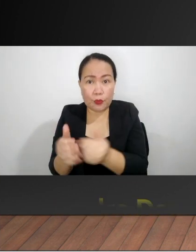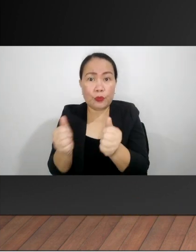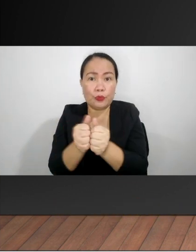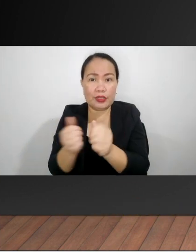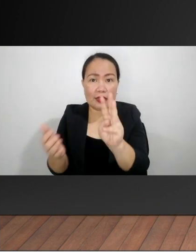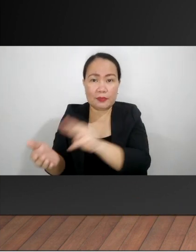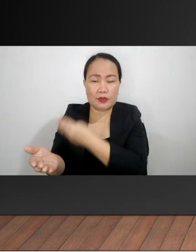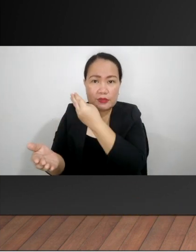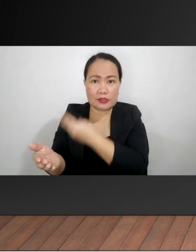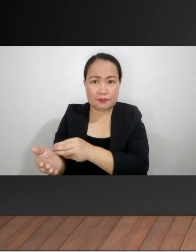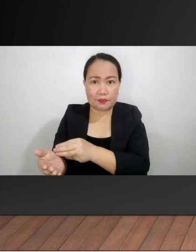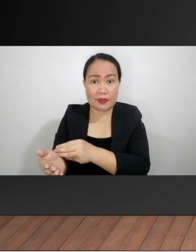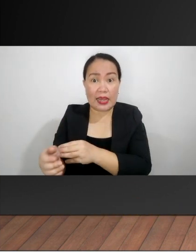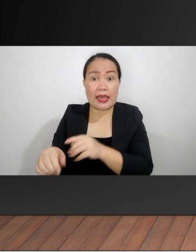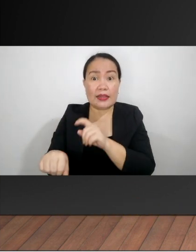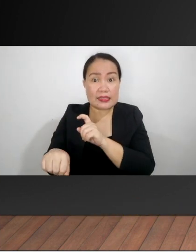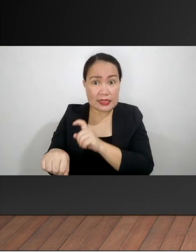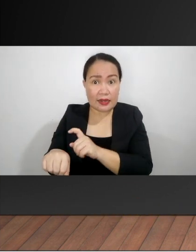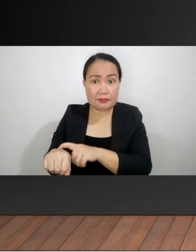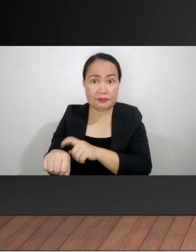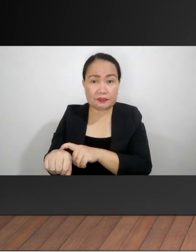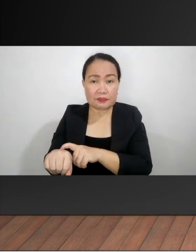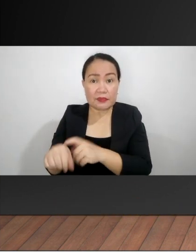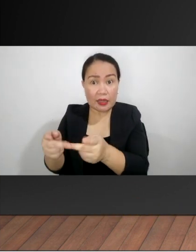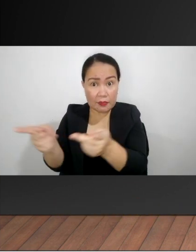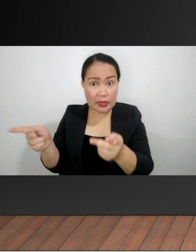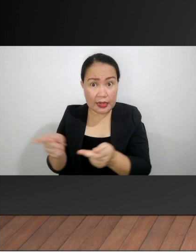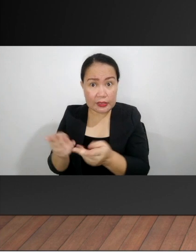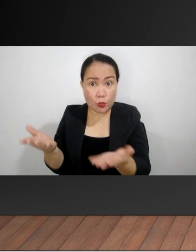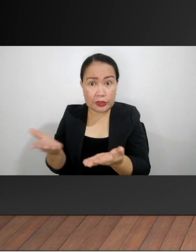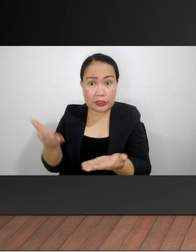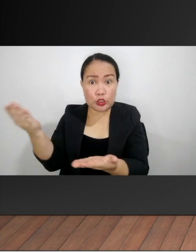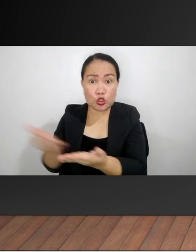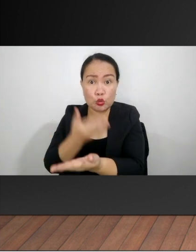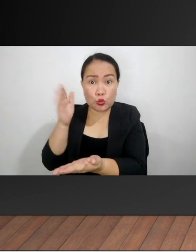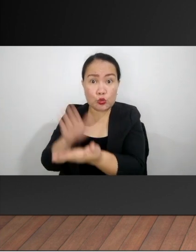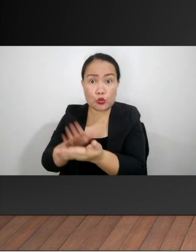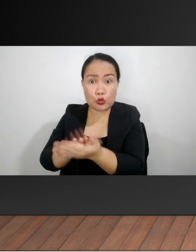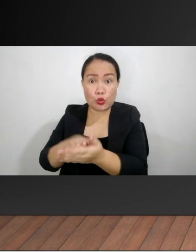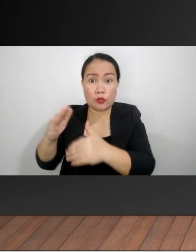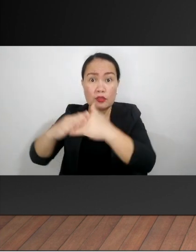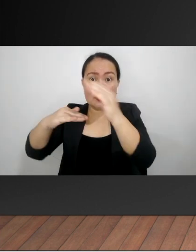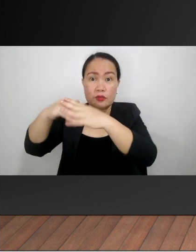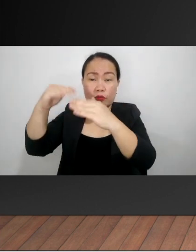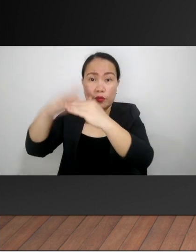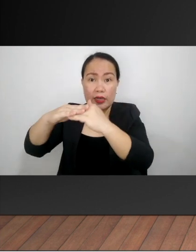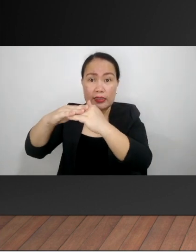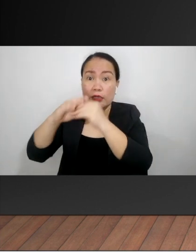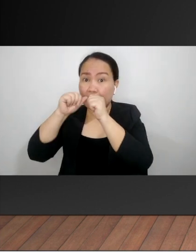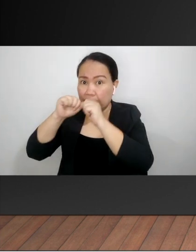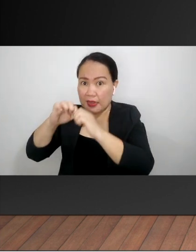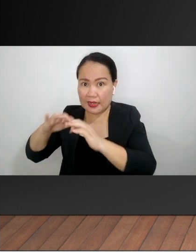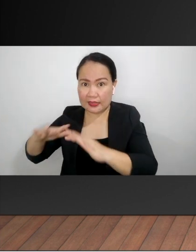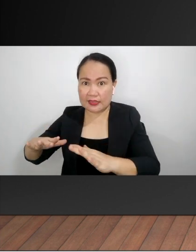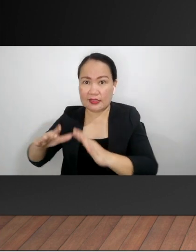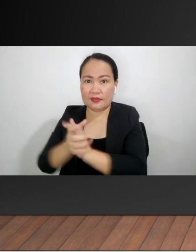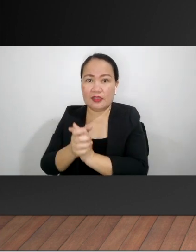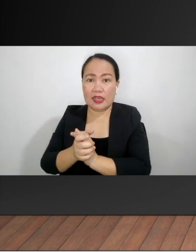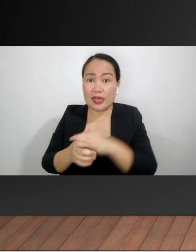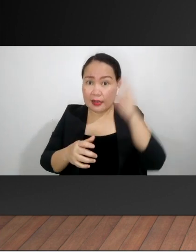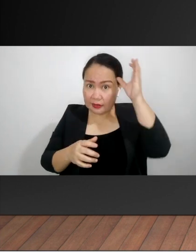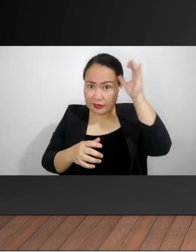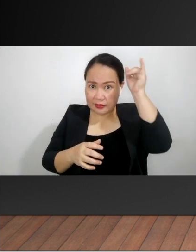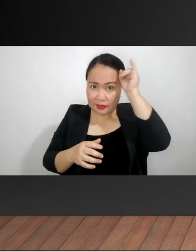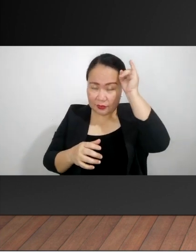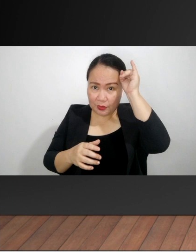band. On this occasion, the place where the new school will be built was inaugurated. Ibarra was